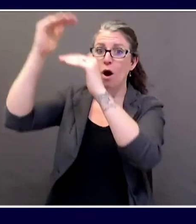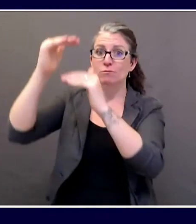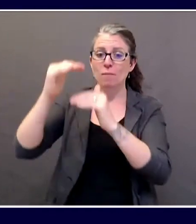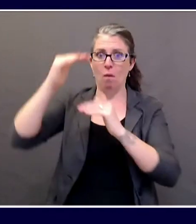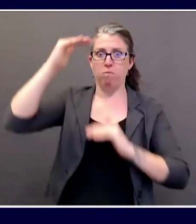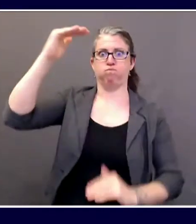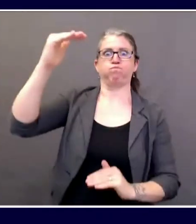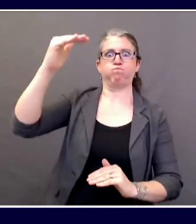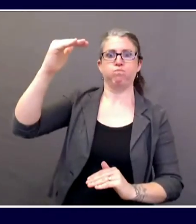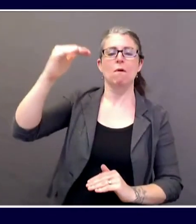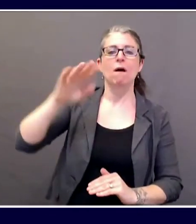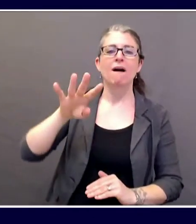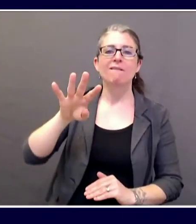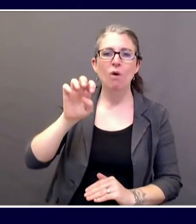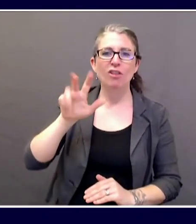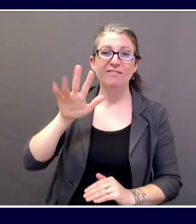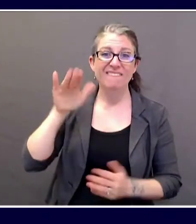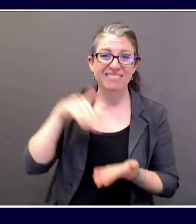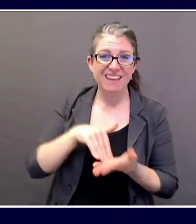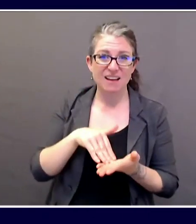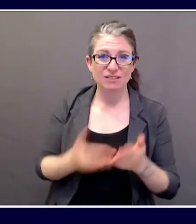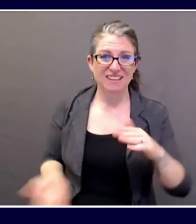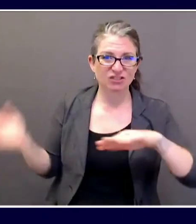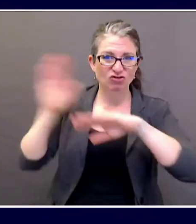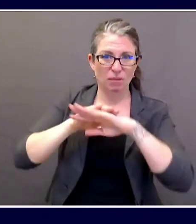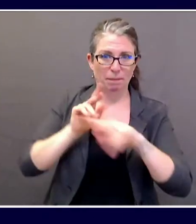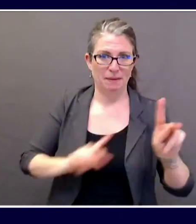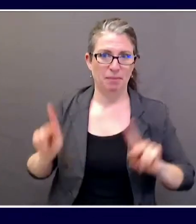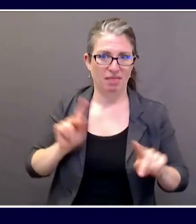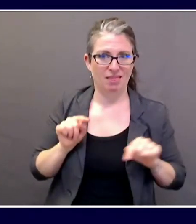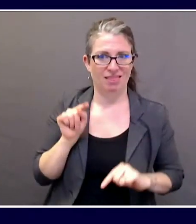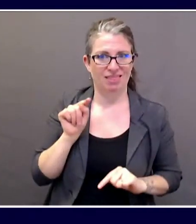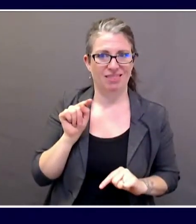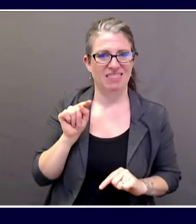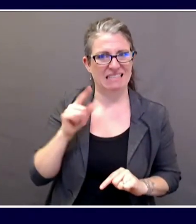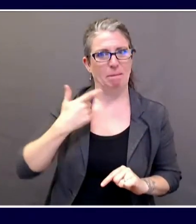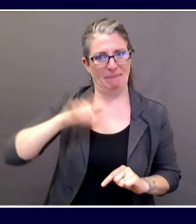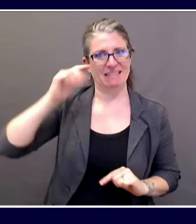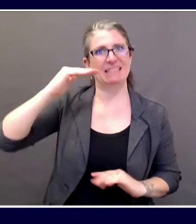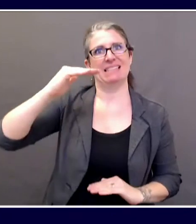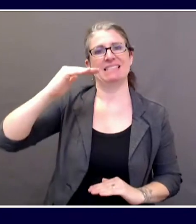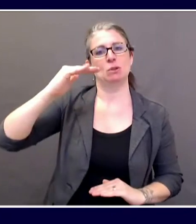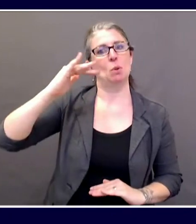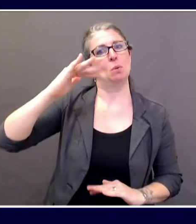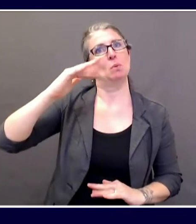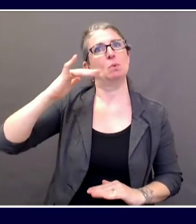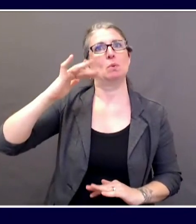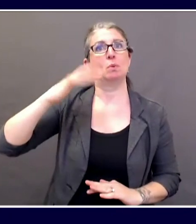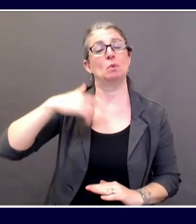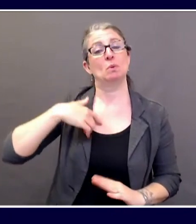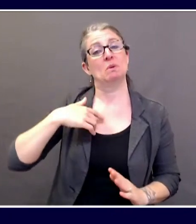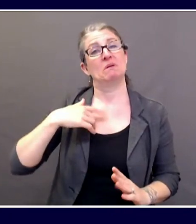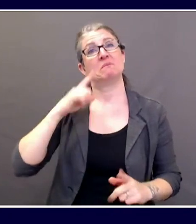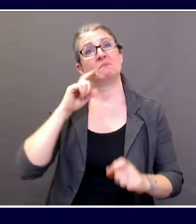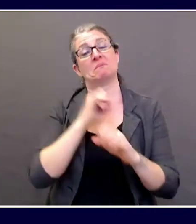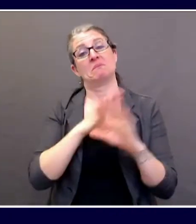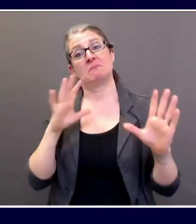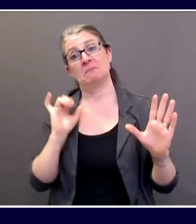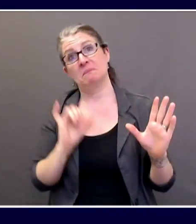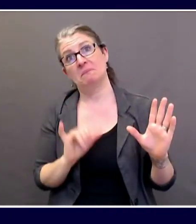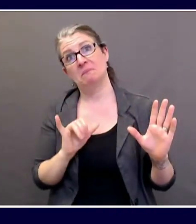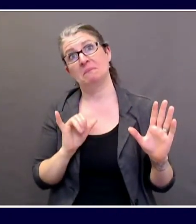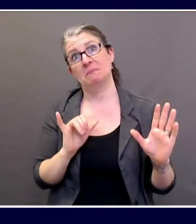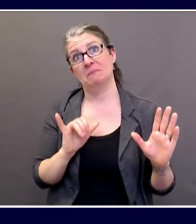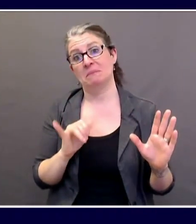with us. Our job here, what I see my principal job as, is to try to keep that demand high. To the extent demand is flagging